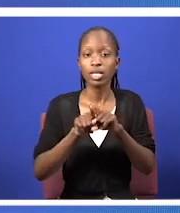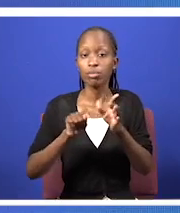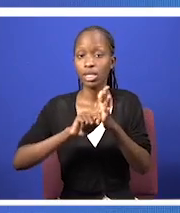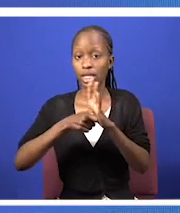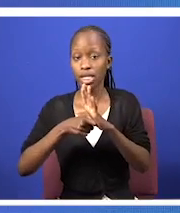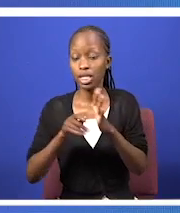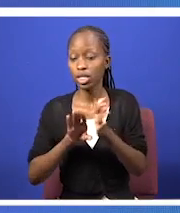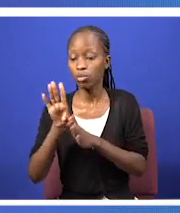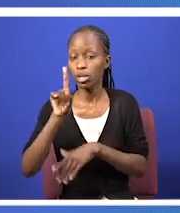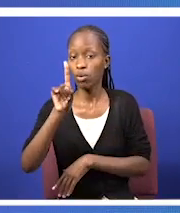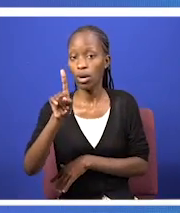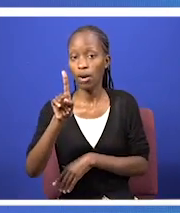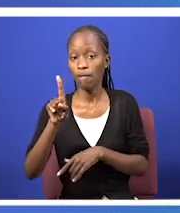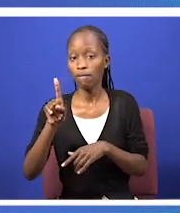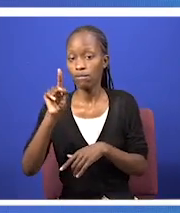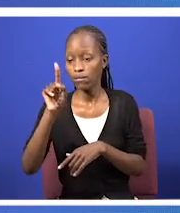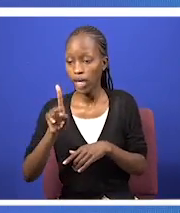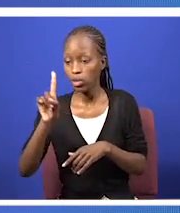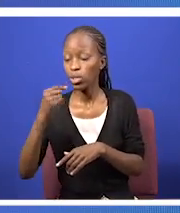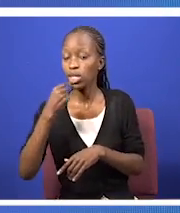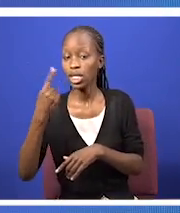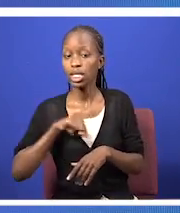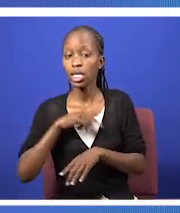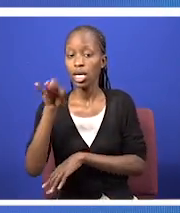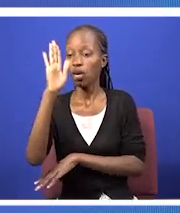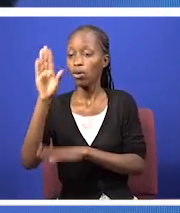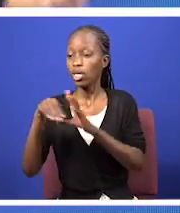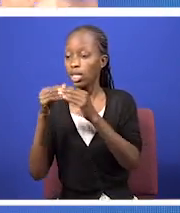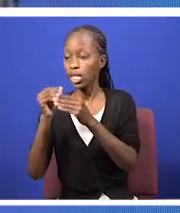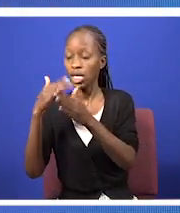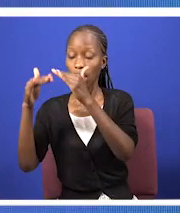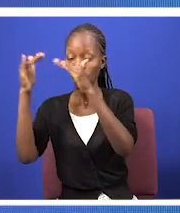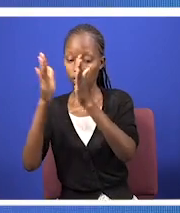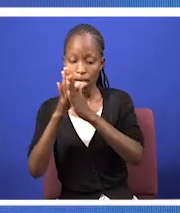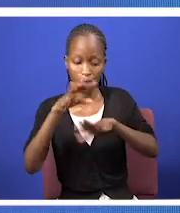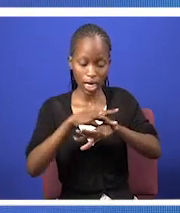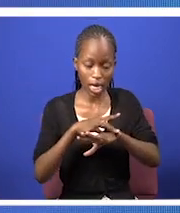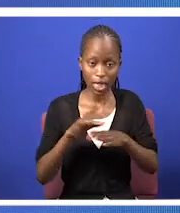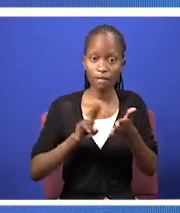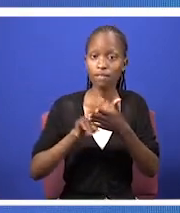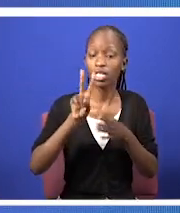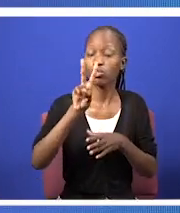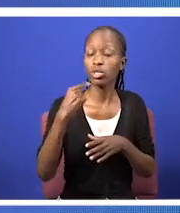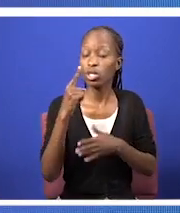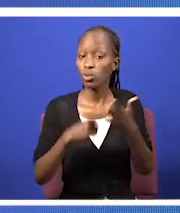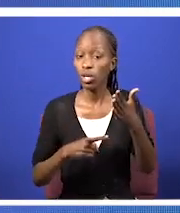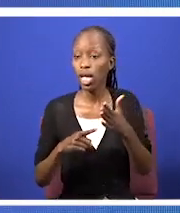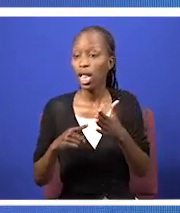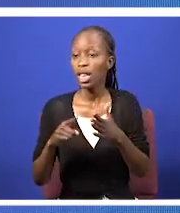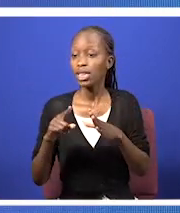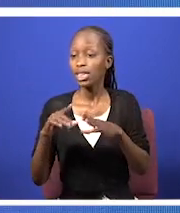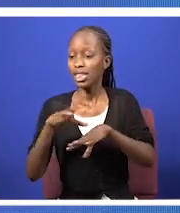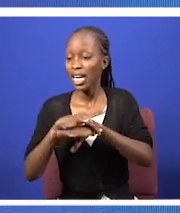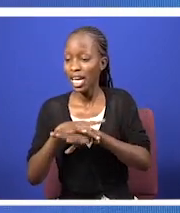Genesis chapter 1, verse 1 tells us that in the beginning God created the heavens and the earth. In verse 2, we're told that the earth